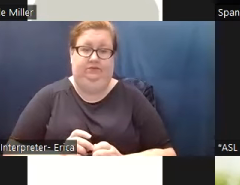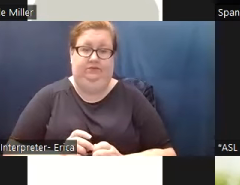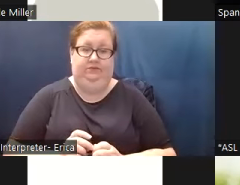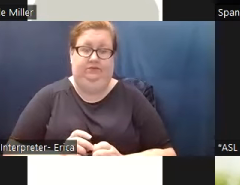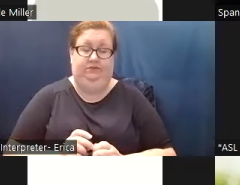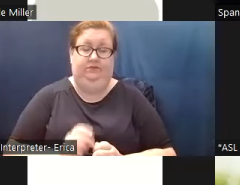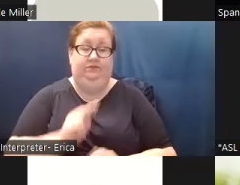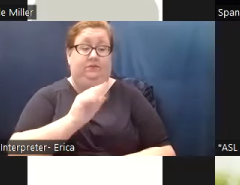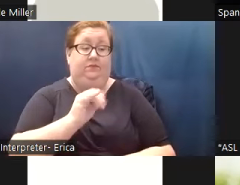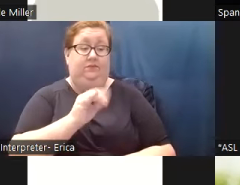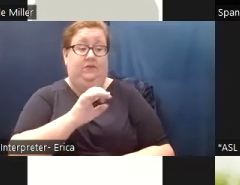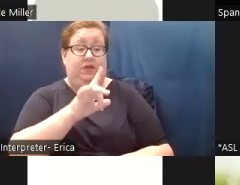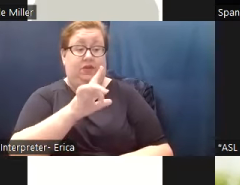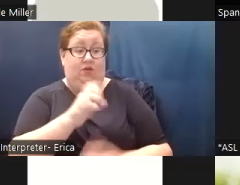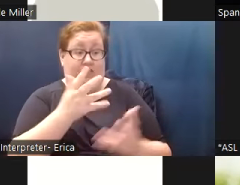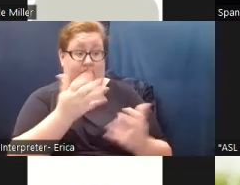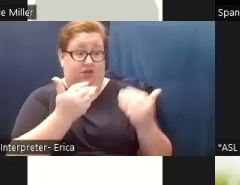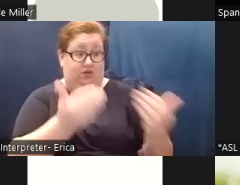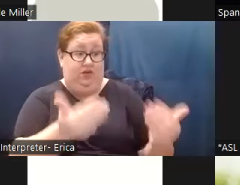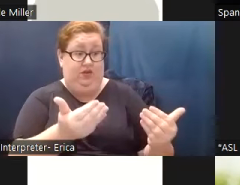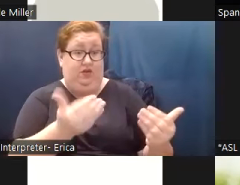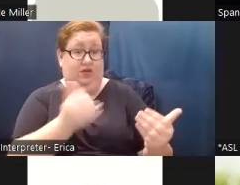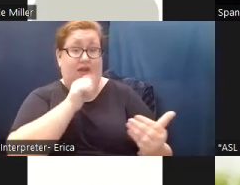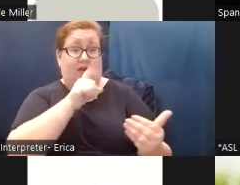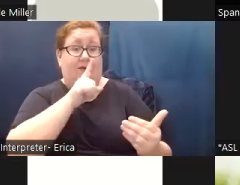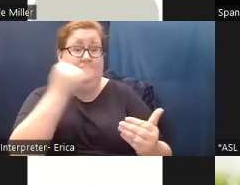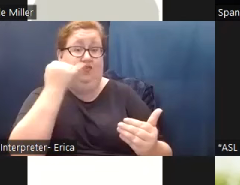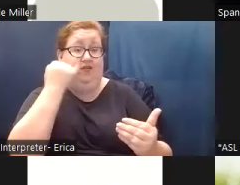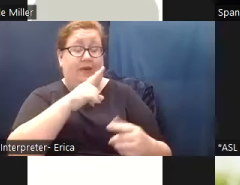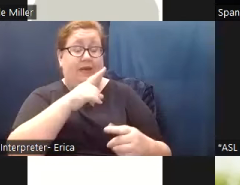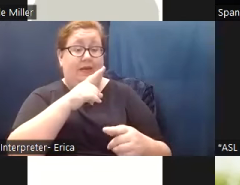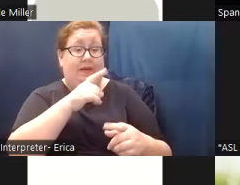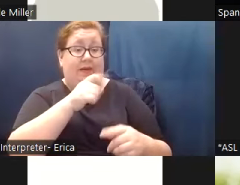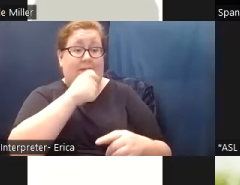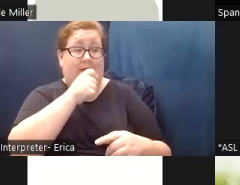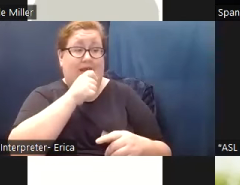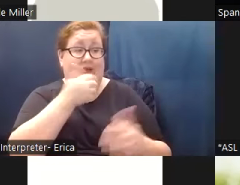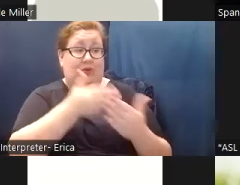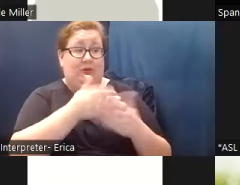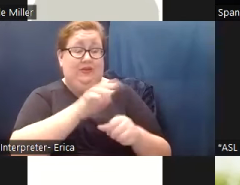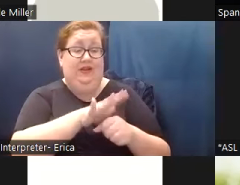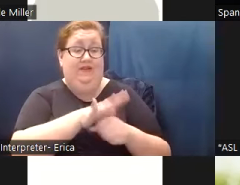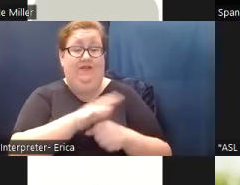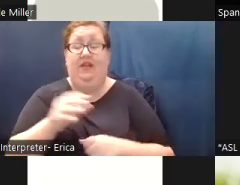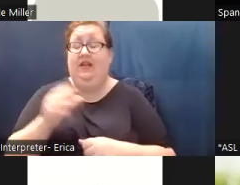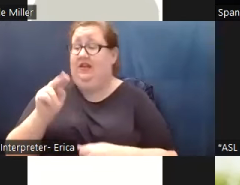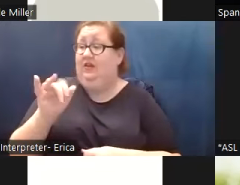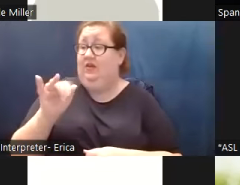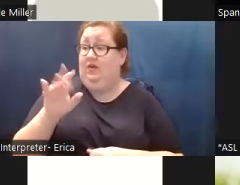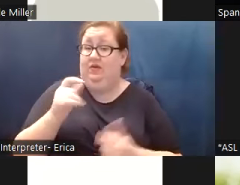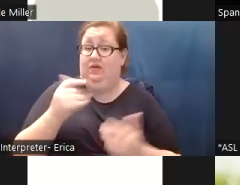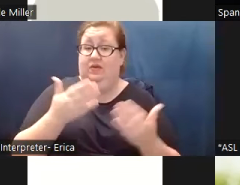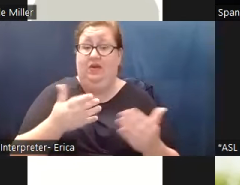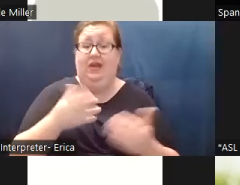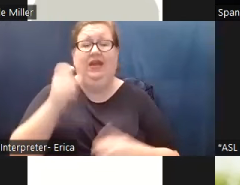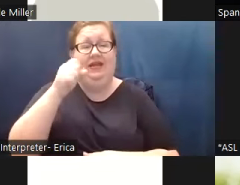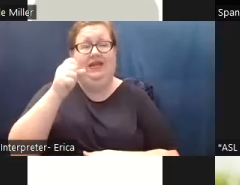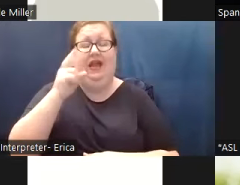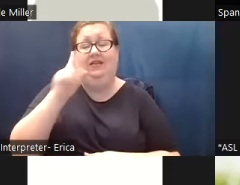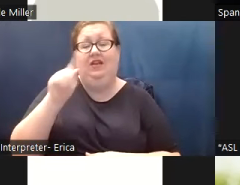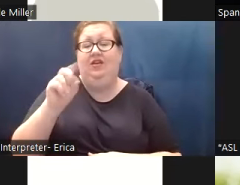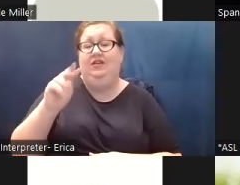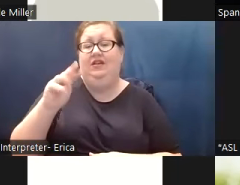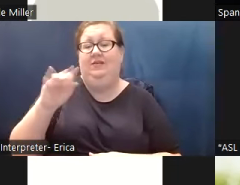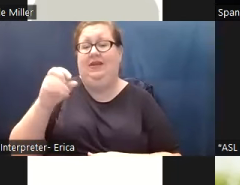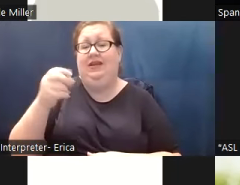Nicole, can you hear, do you want to go? I'm not sure if my mic is close enough. Nicole, go ahead. Yeah, I saw Tamisha put a note